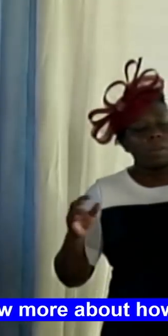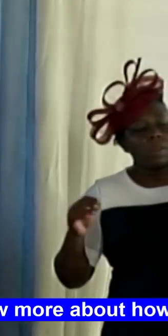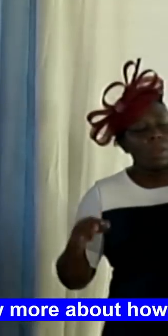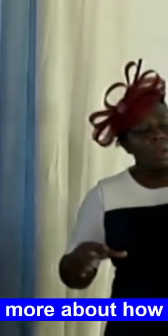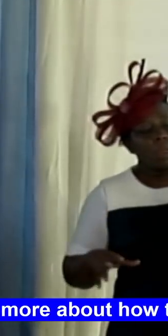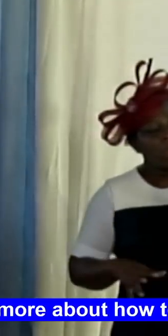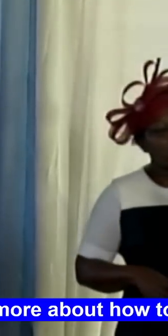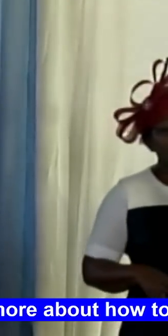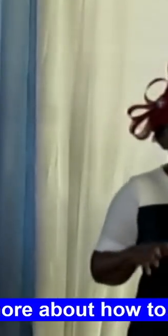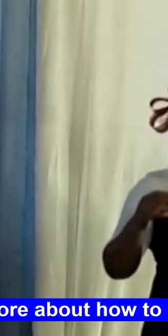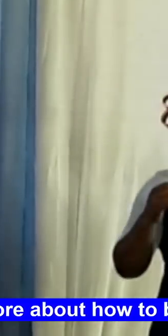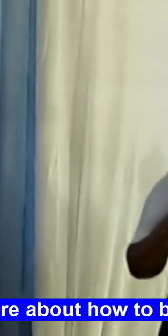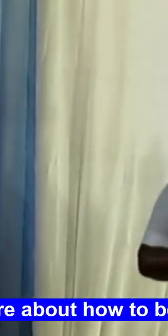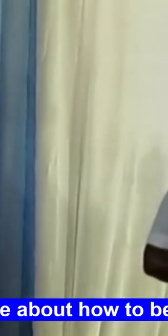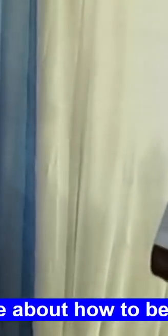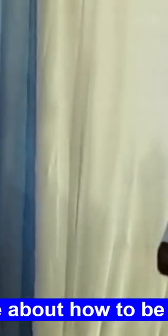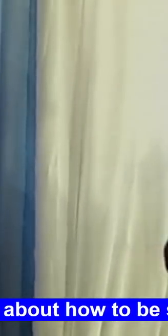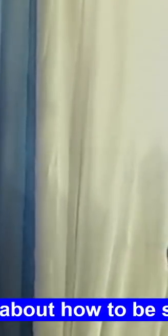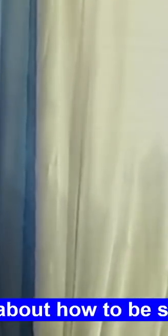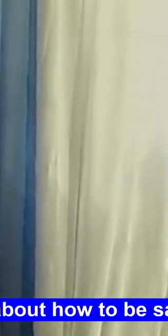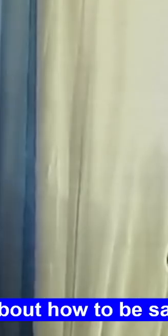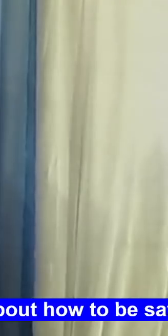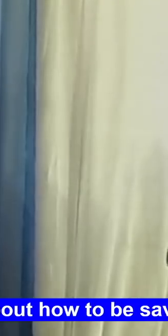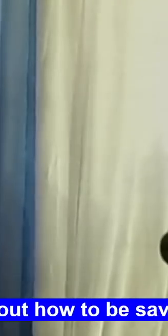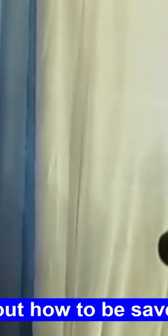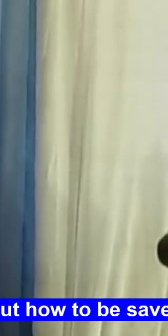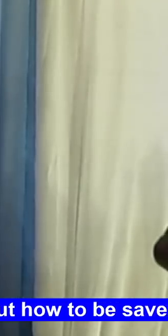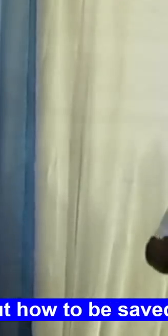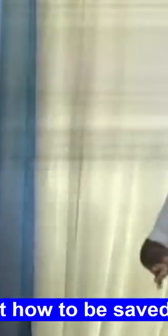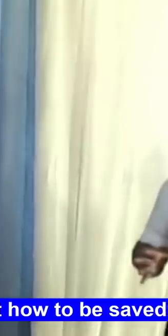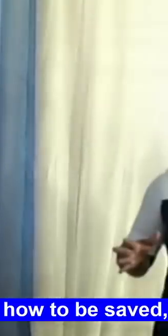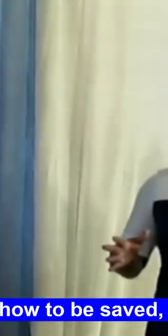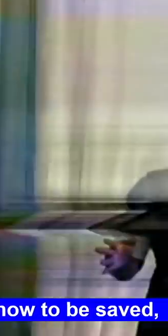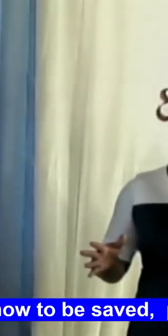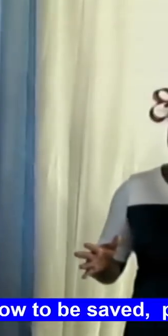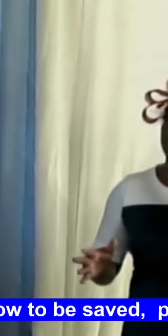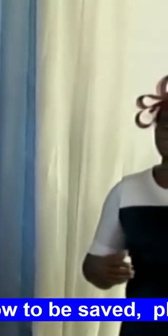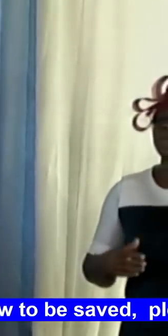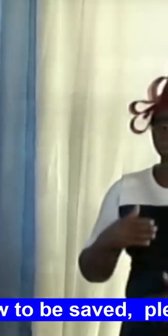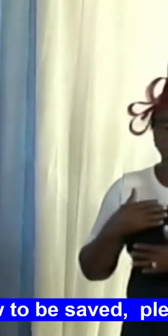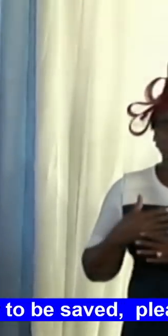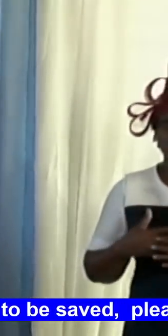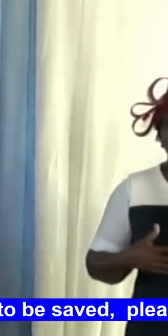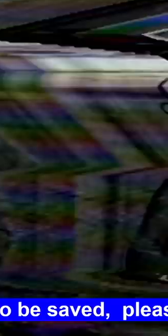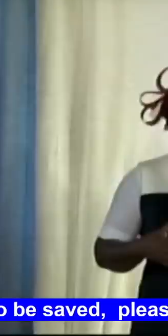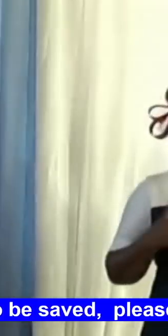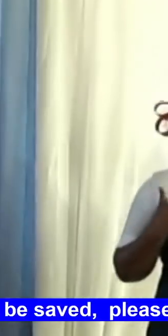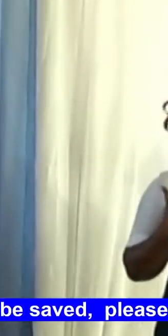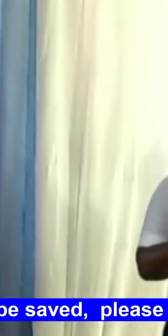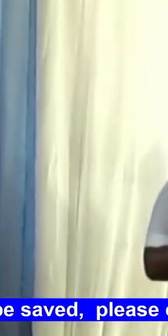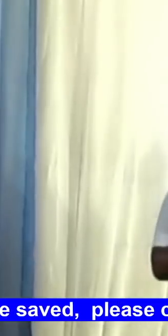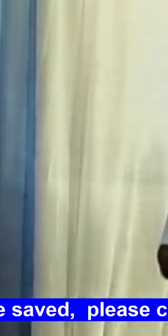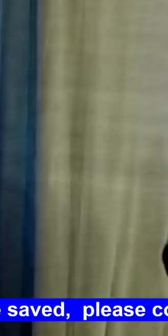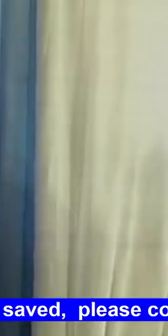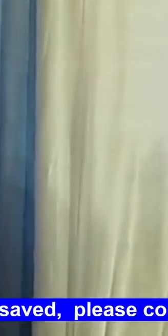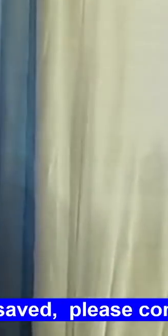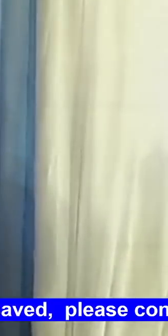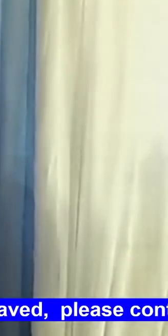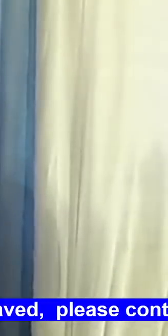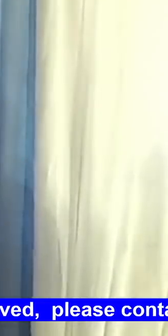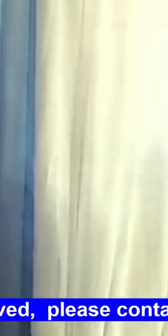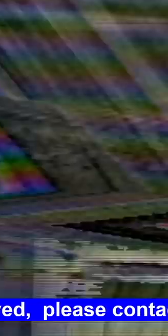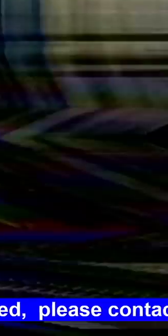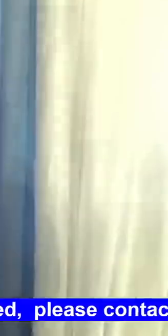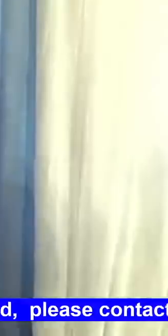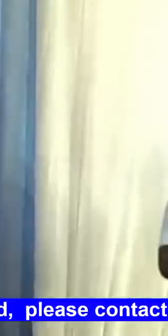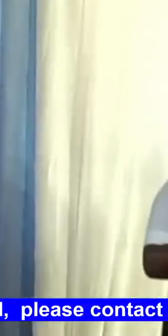You know the need of your people. Lord God Almighty, those who are present here